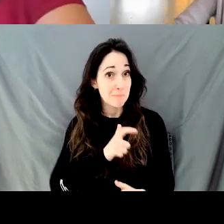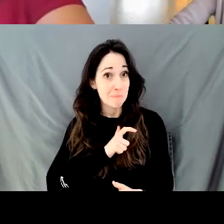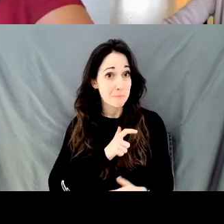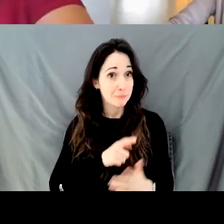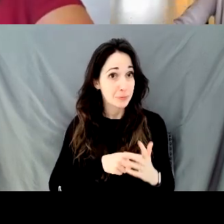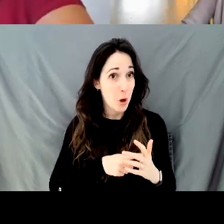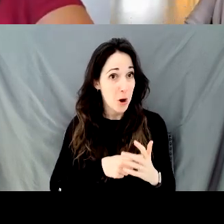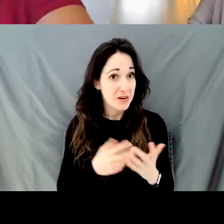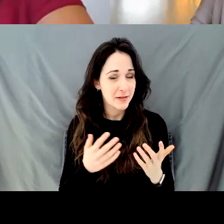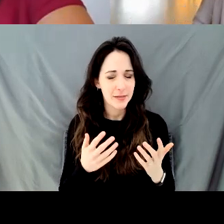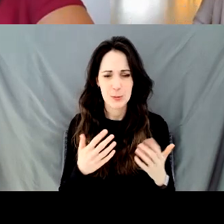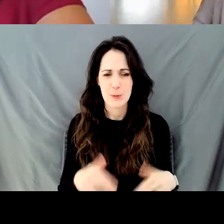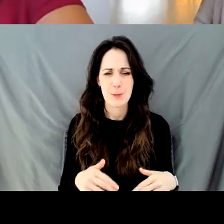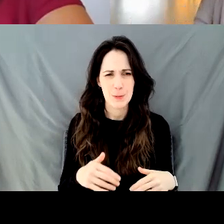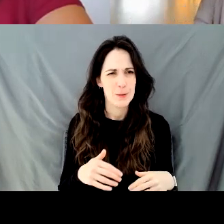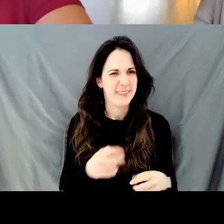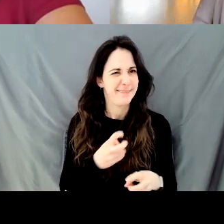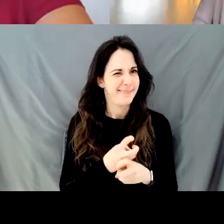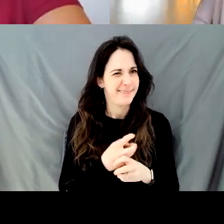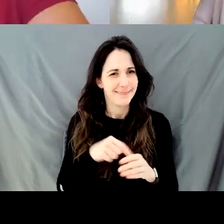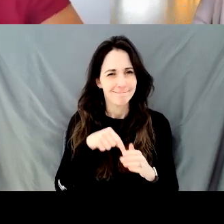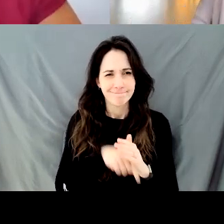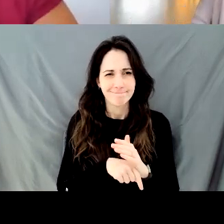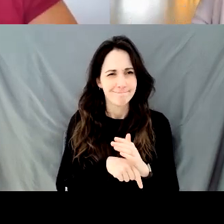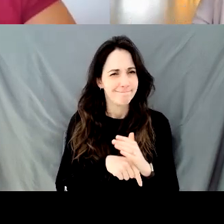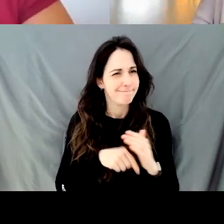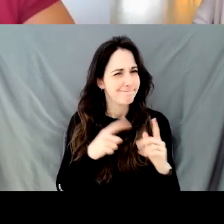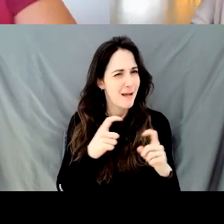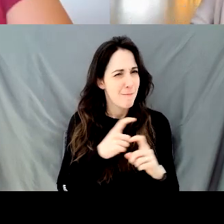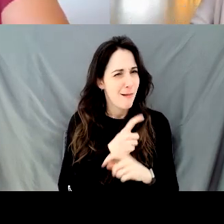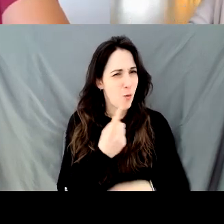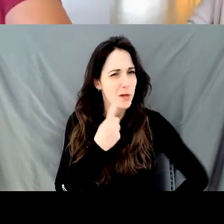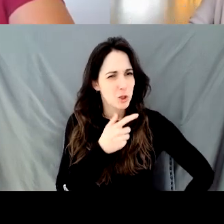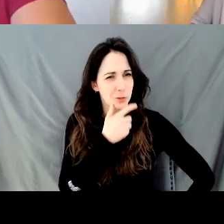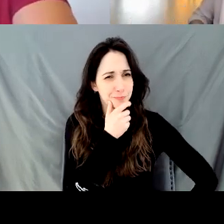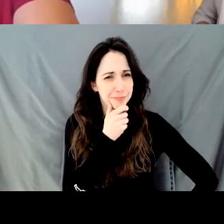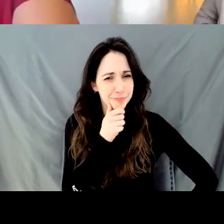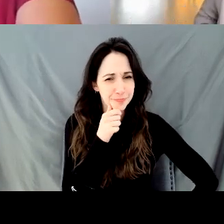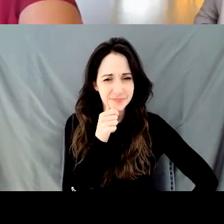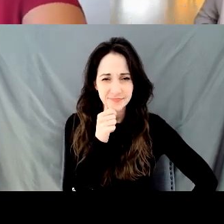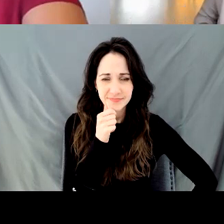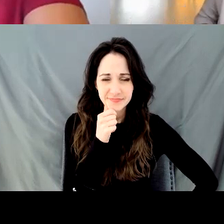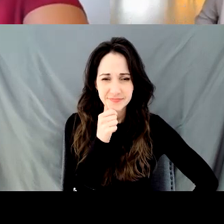It's a very loaded question. I would say that,